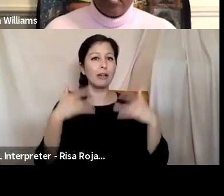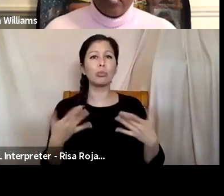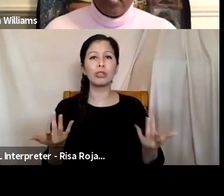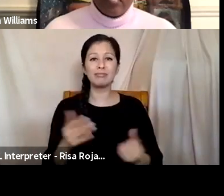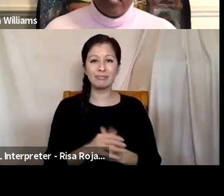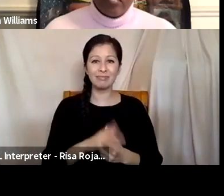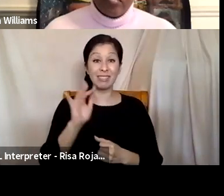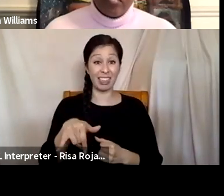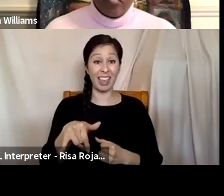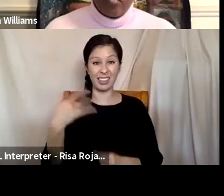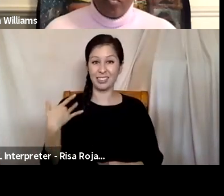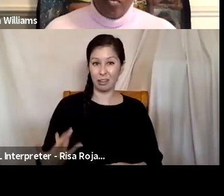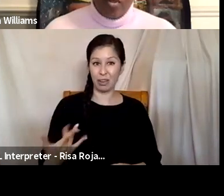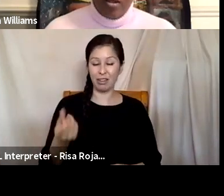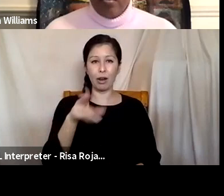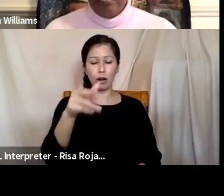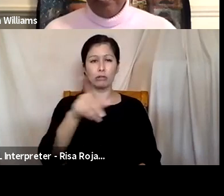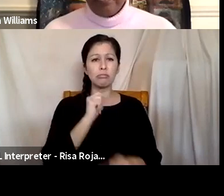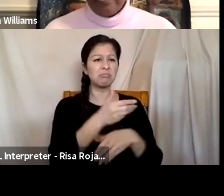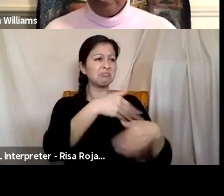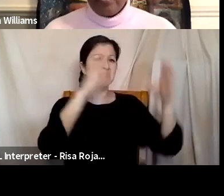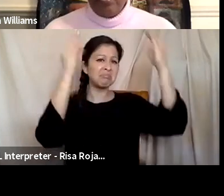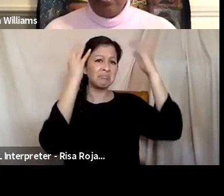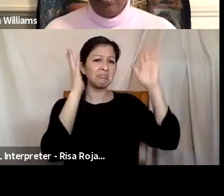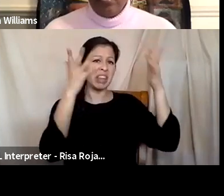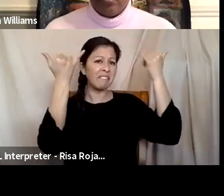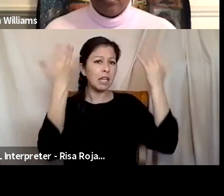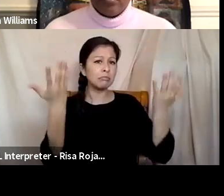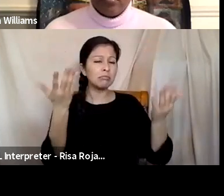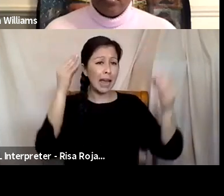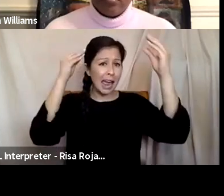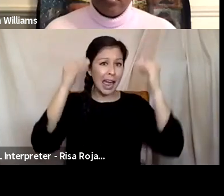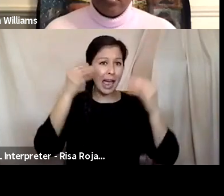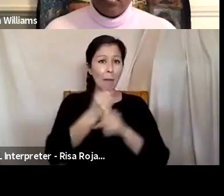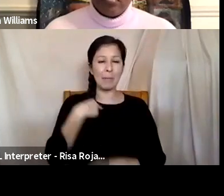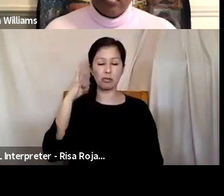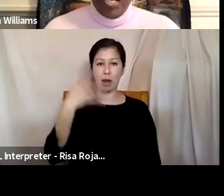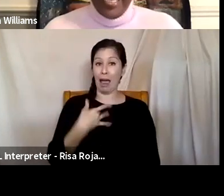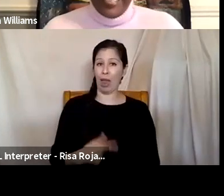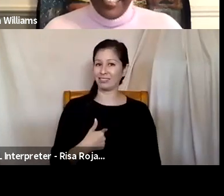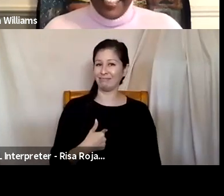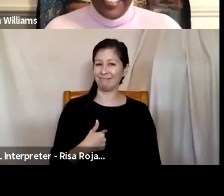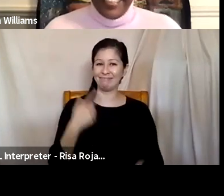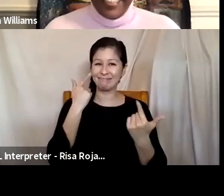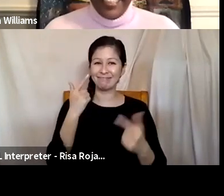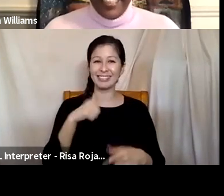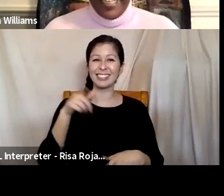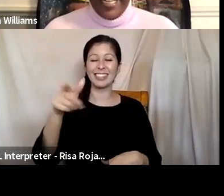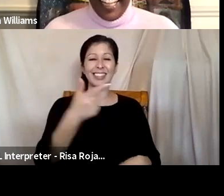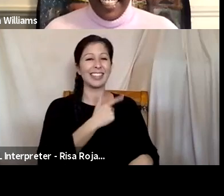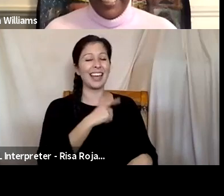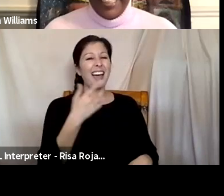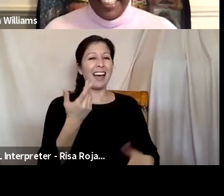Is that typical, or do you actually let the hat stay? Like, hats make me crazy. Well, I So think it's a